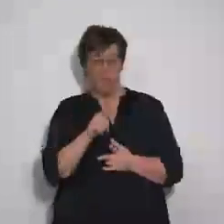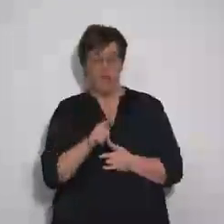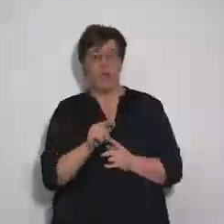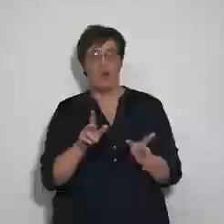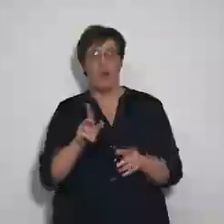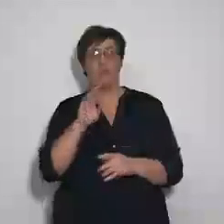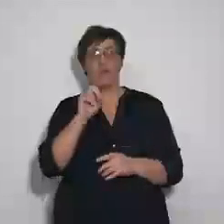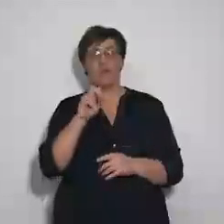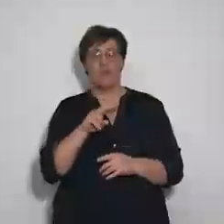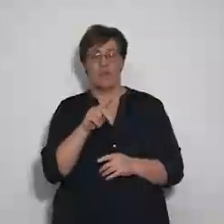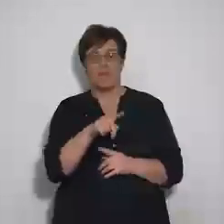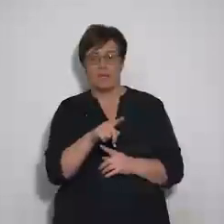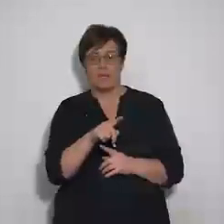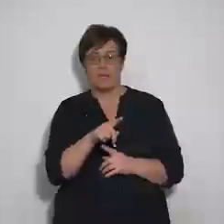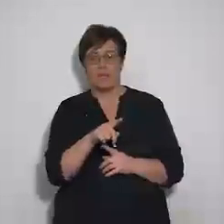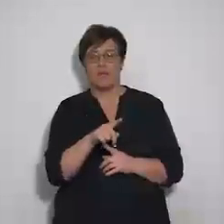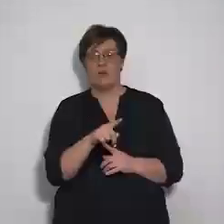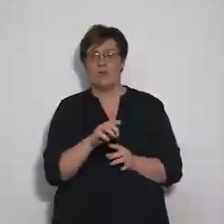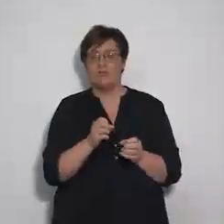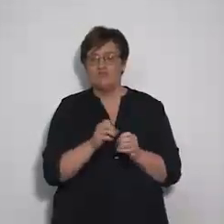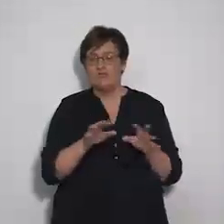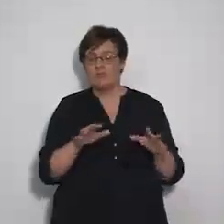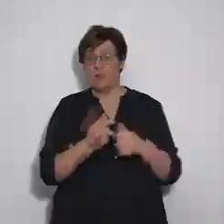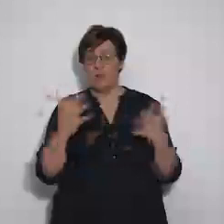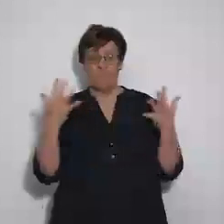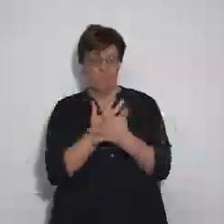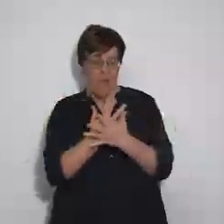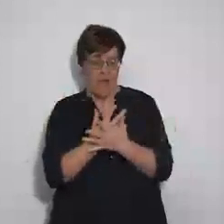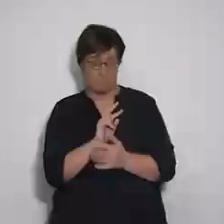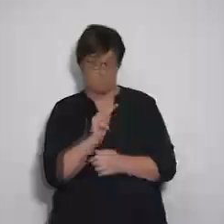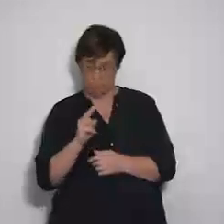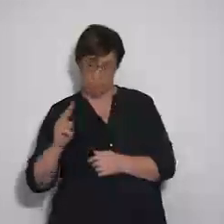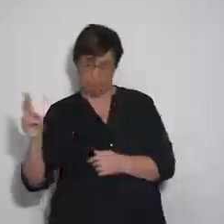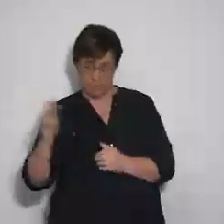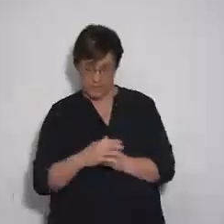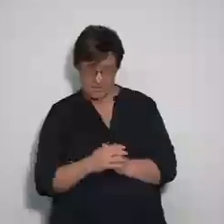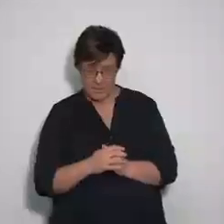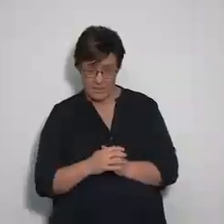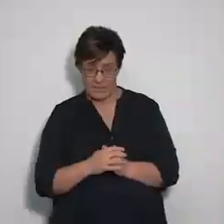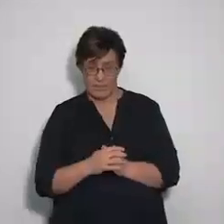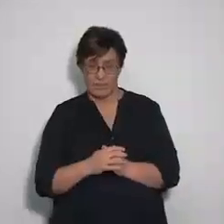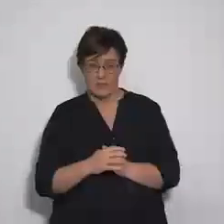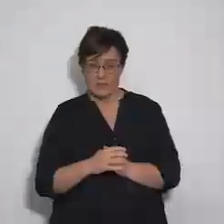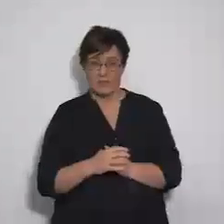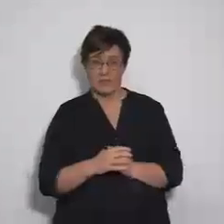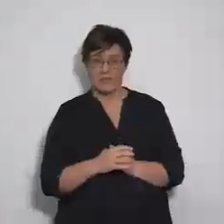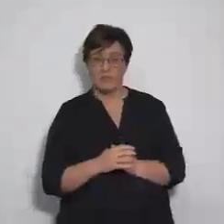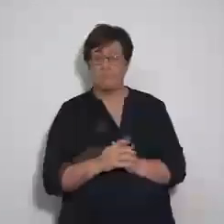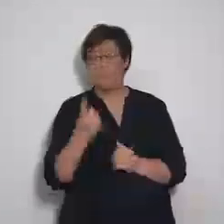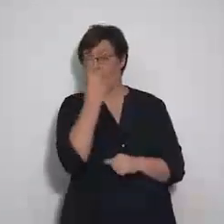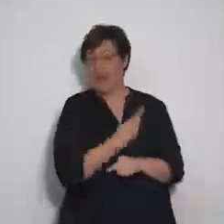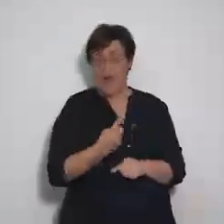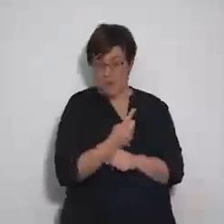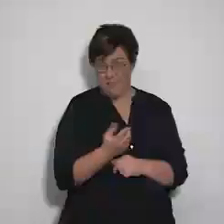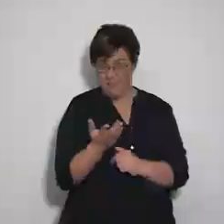bacteria reproduce by binary fission, and they do it very fast. Once an hour